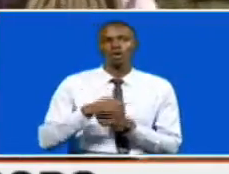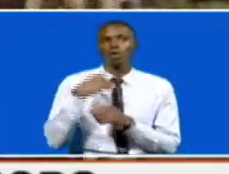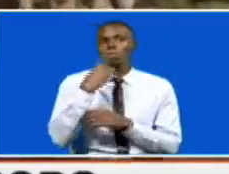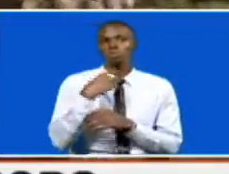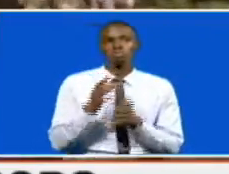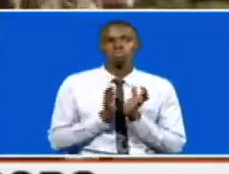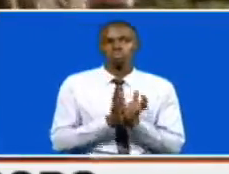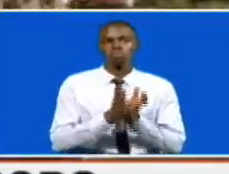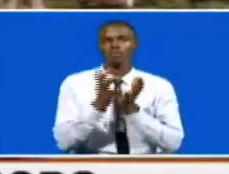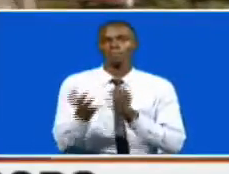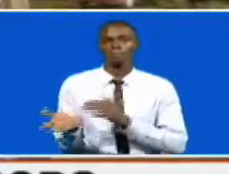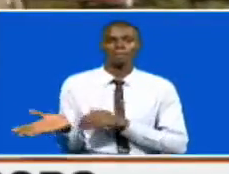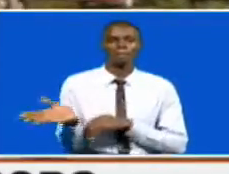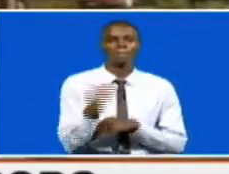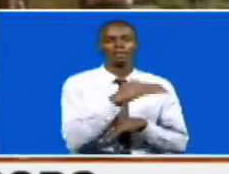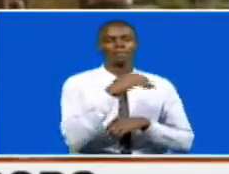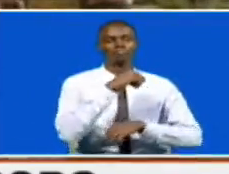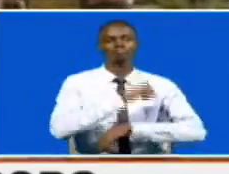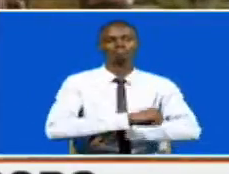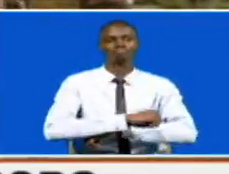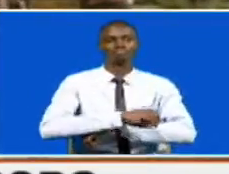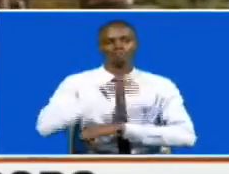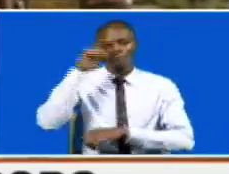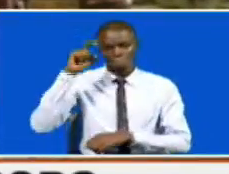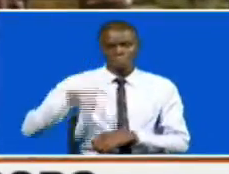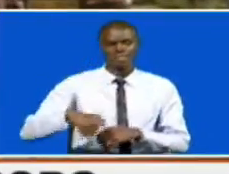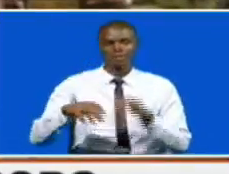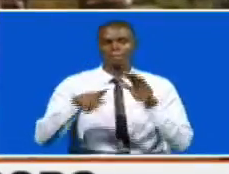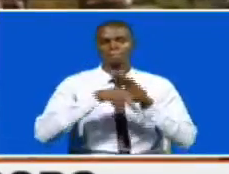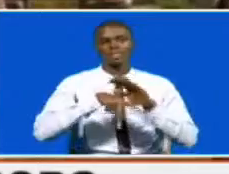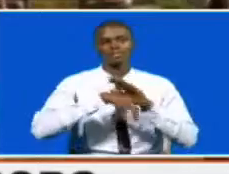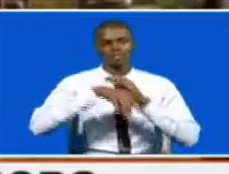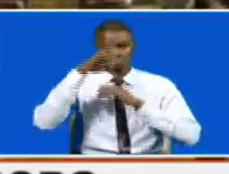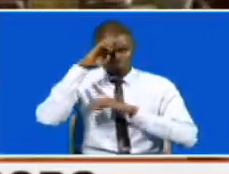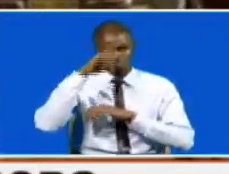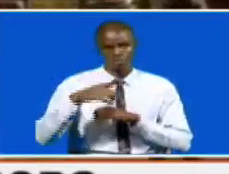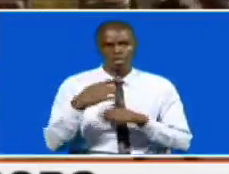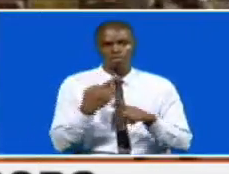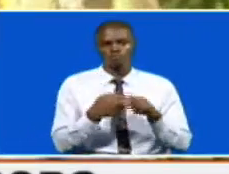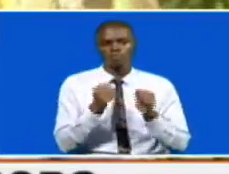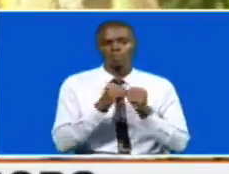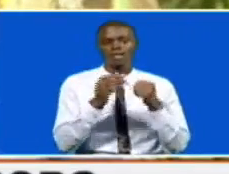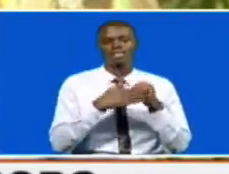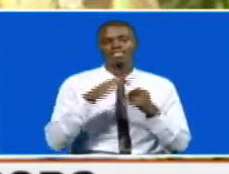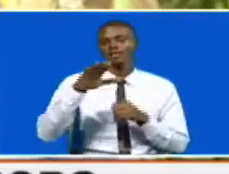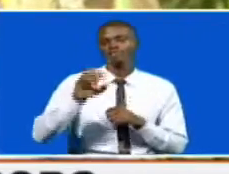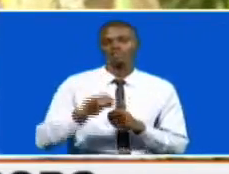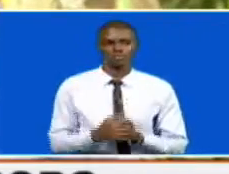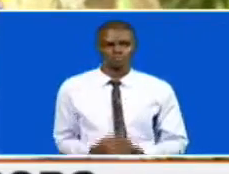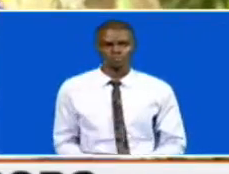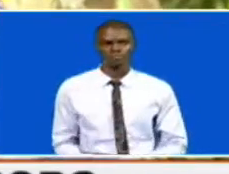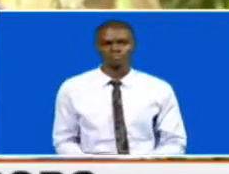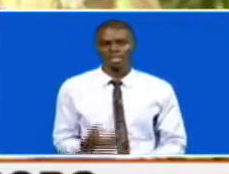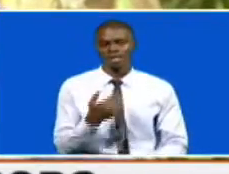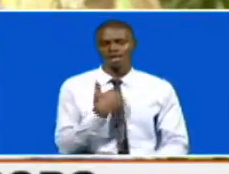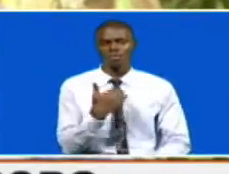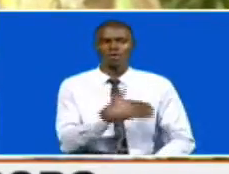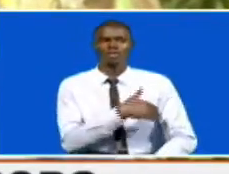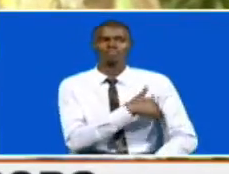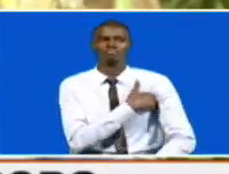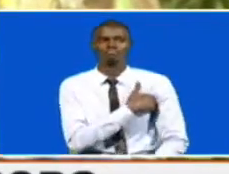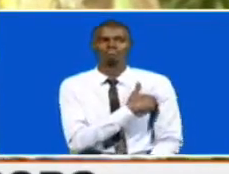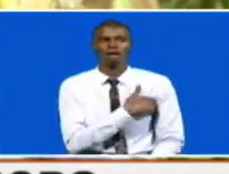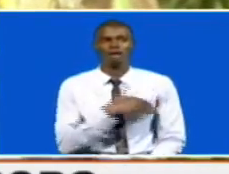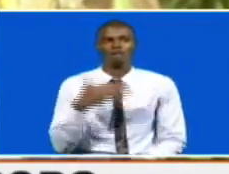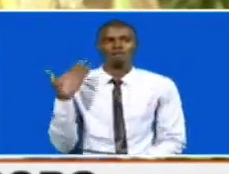forcibly enrolled children to compulsory primary education from 1915. There was a chief, paramount